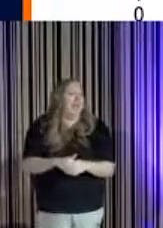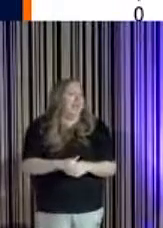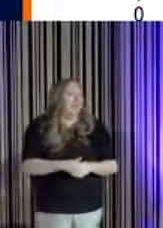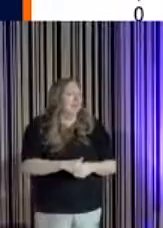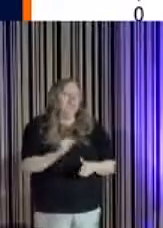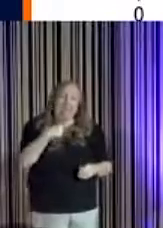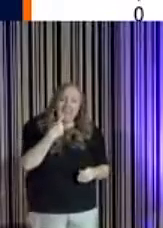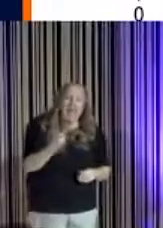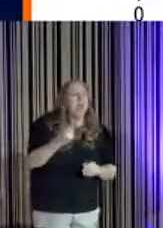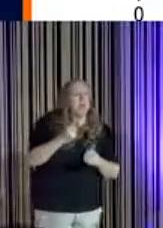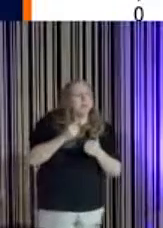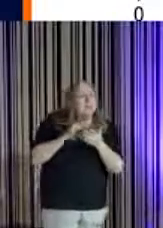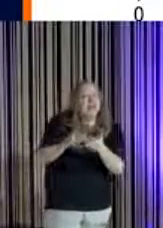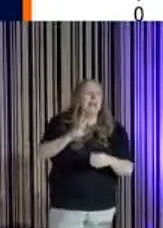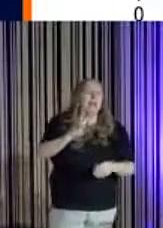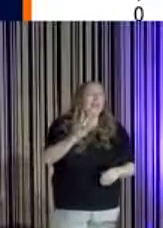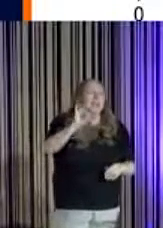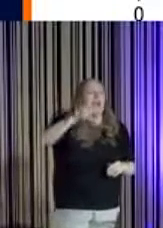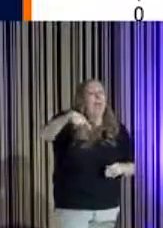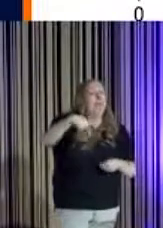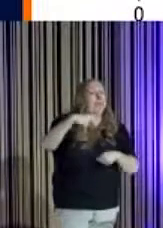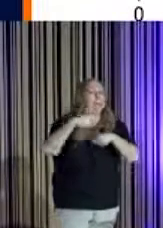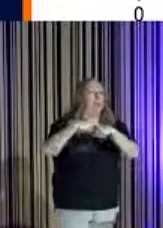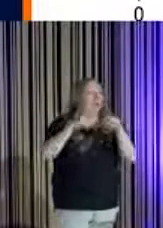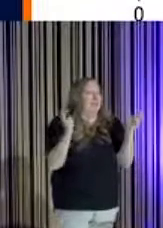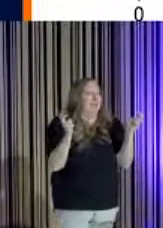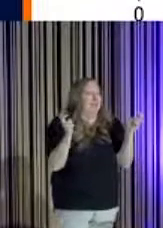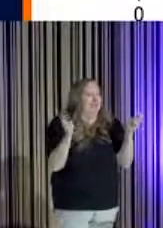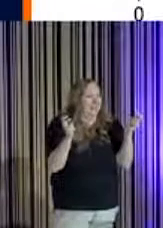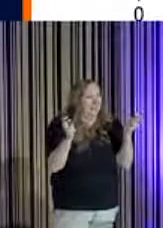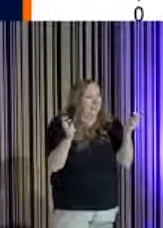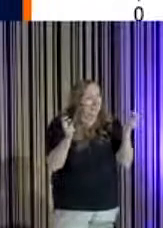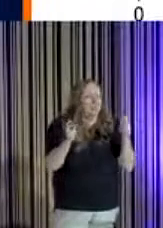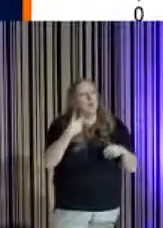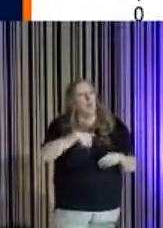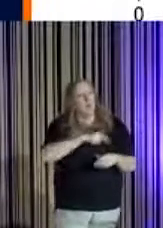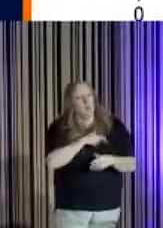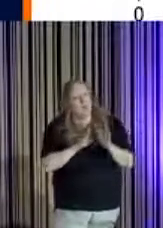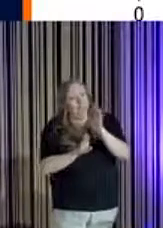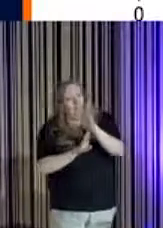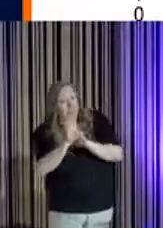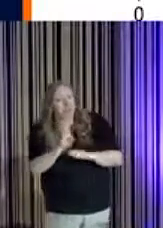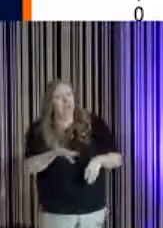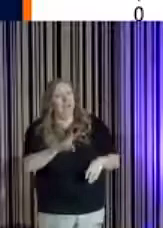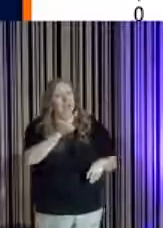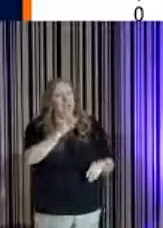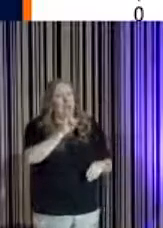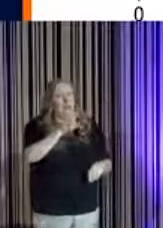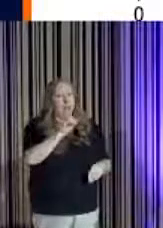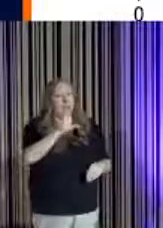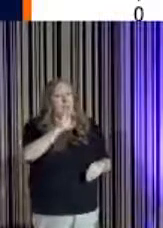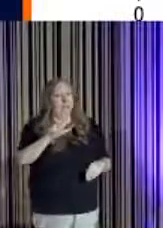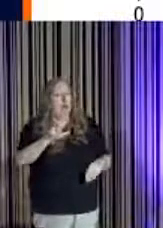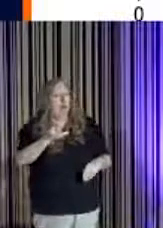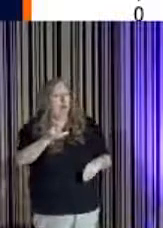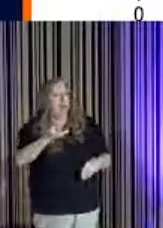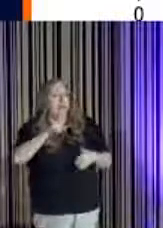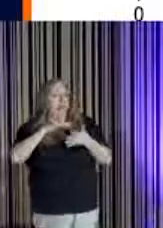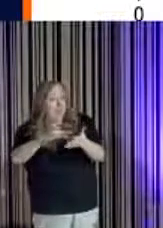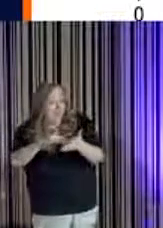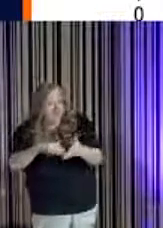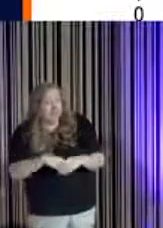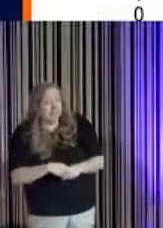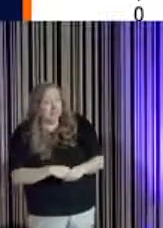VIPs. And so we've developed what we call virus cell experiments, where we look at time-resolved infections,